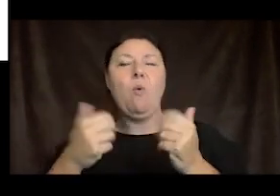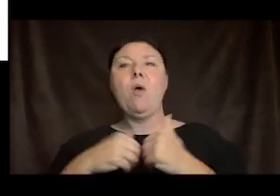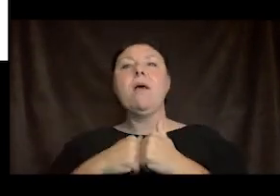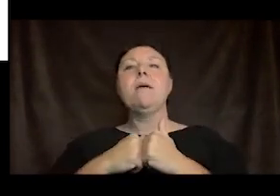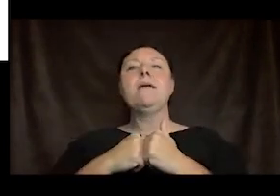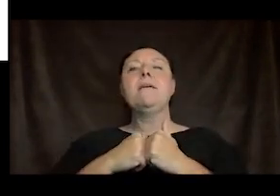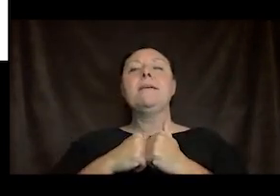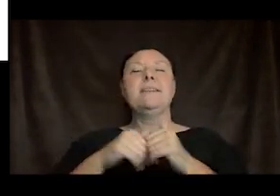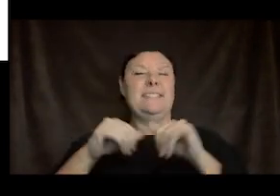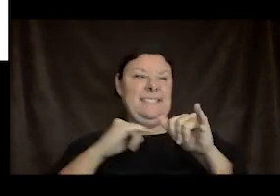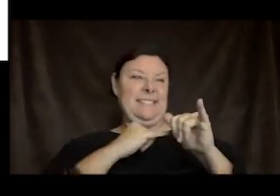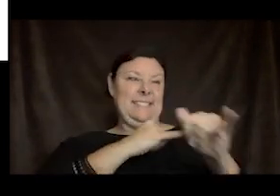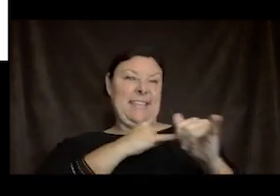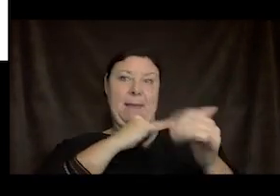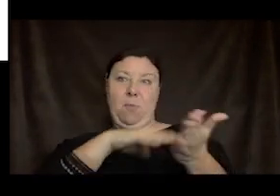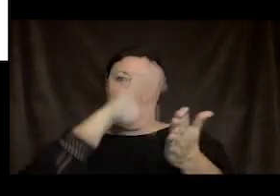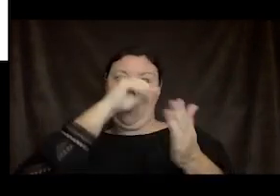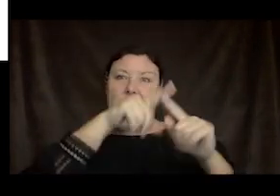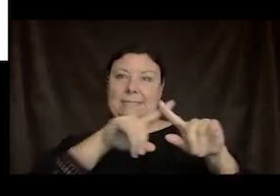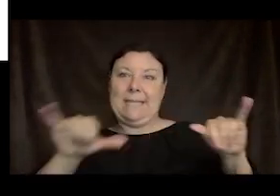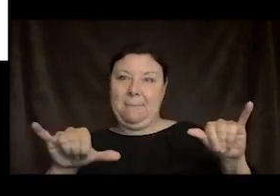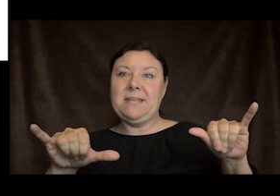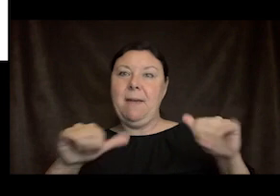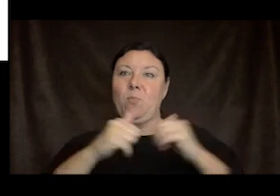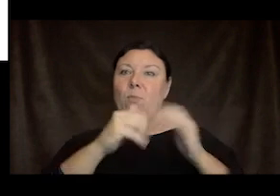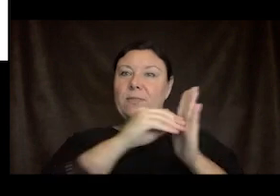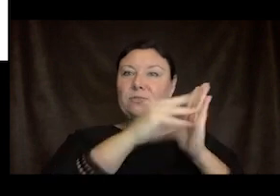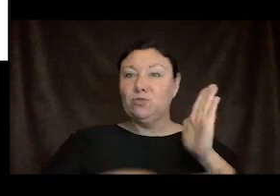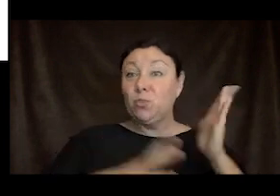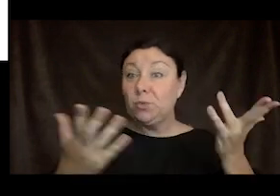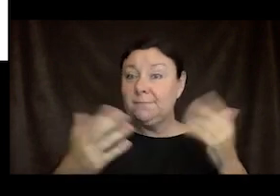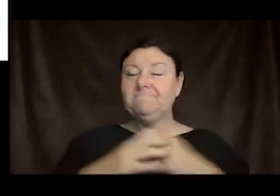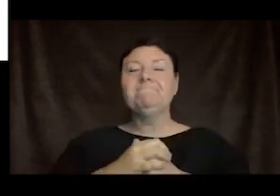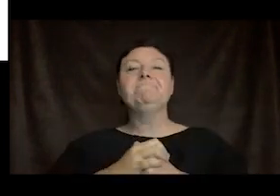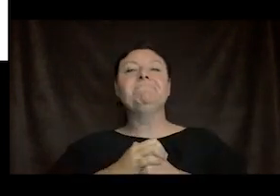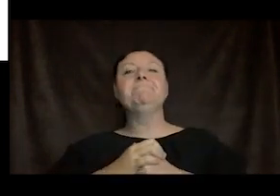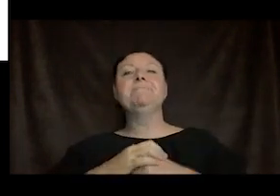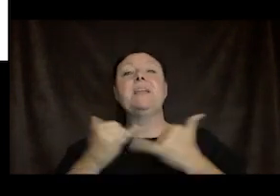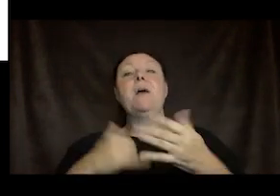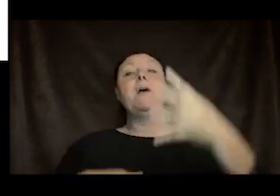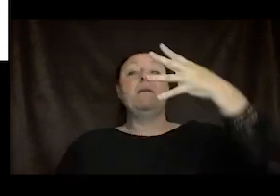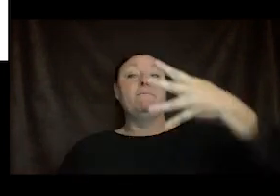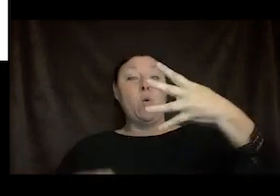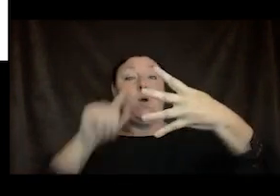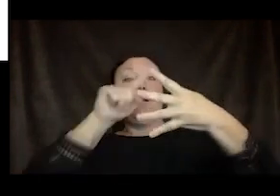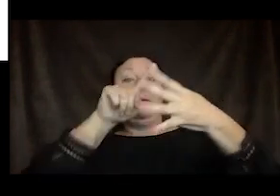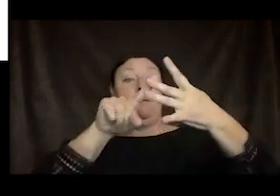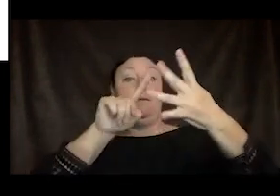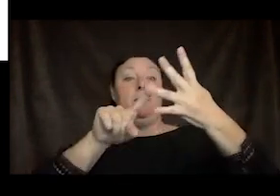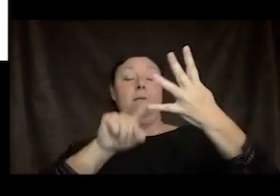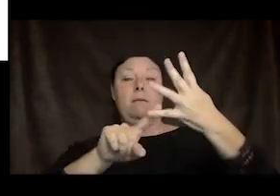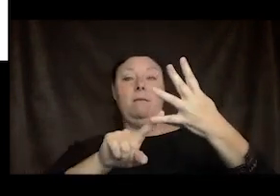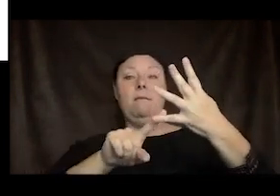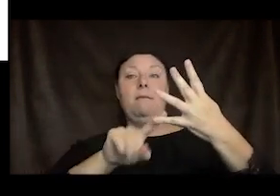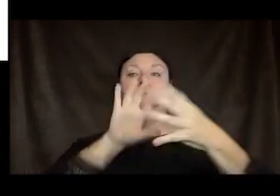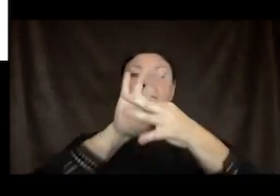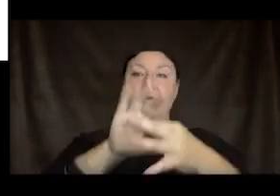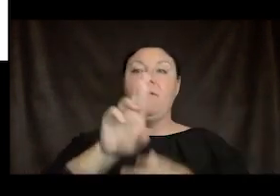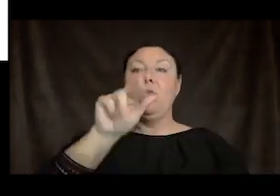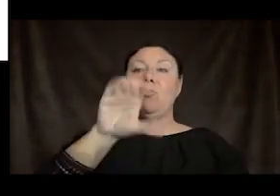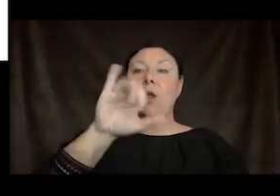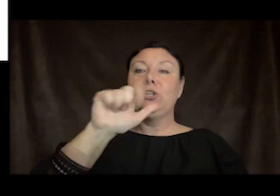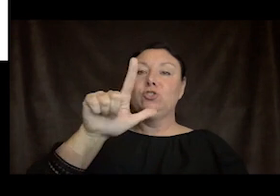with you and your students. So now let's really look at the 4 major pieces around racial